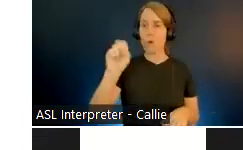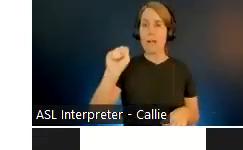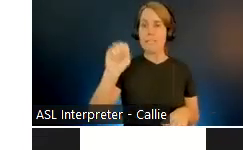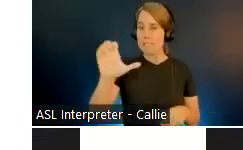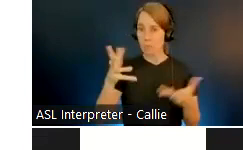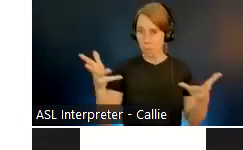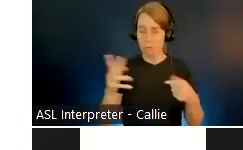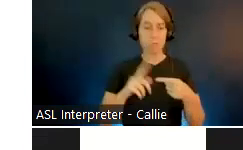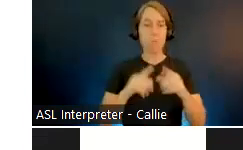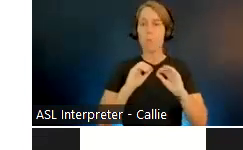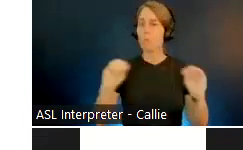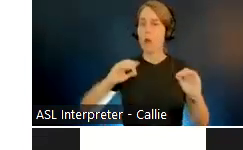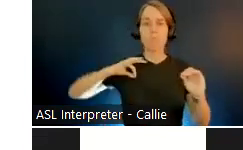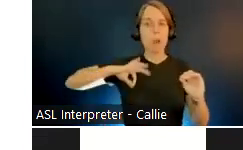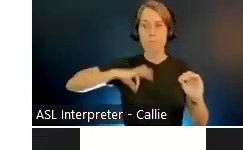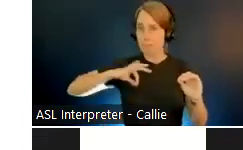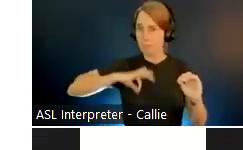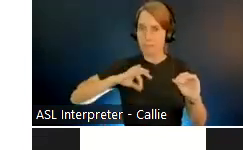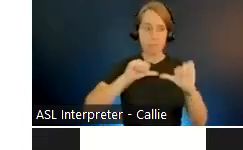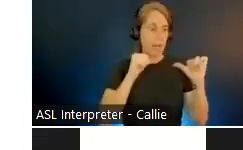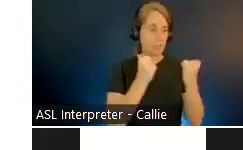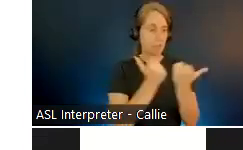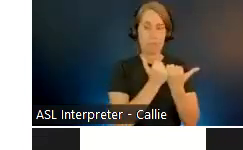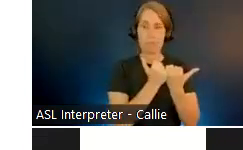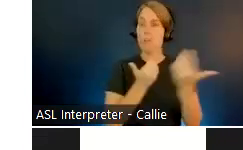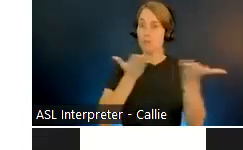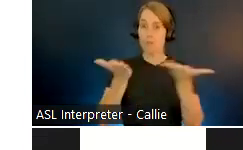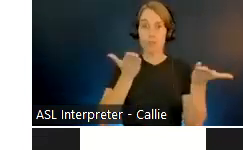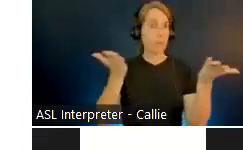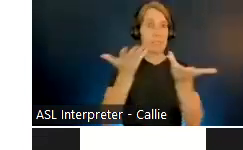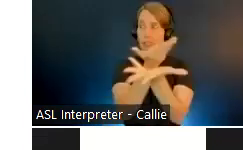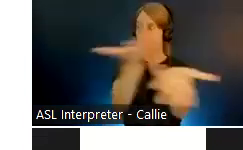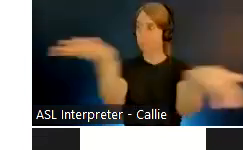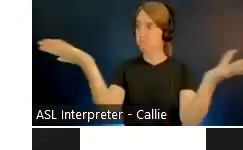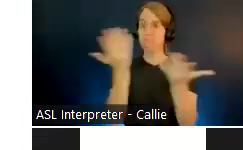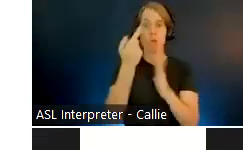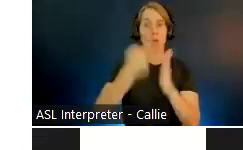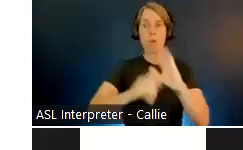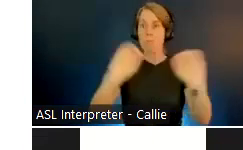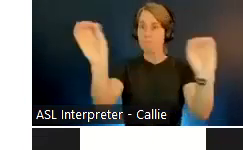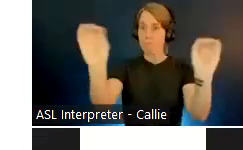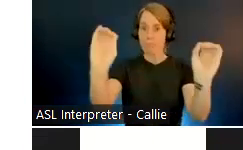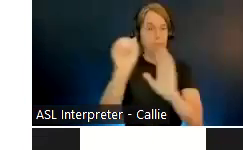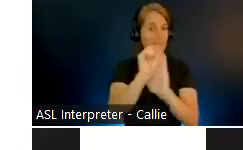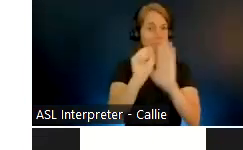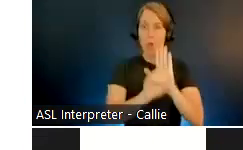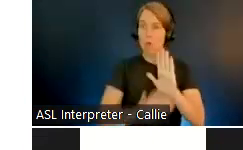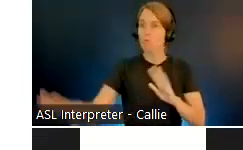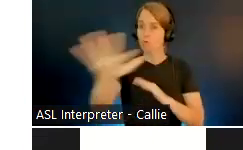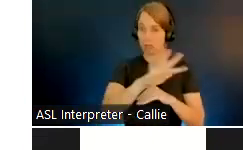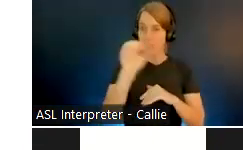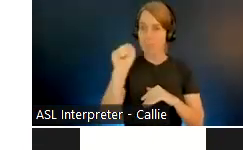services are free and they're statewide. We're mandated by both state and federal law to protect the rights of people